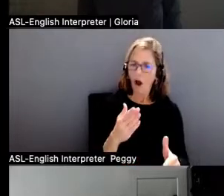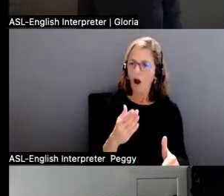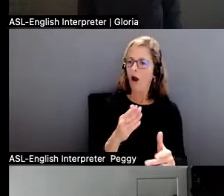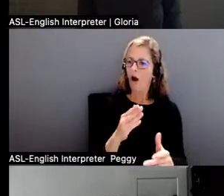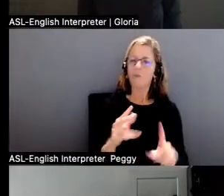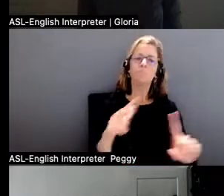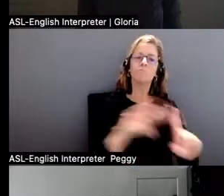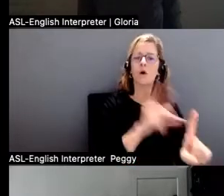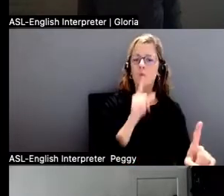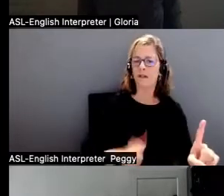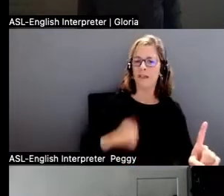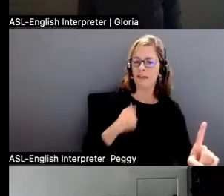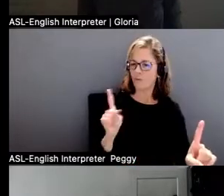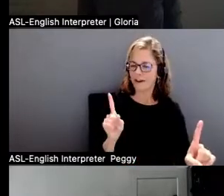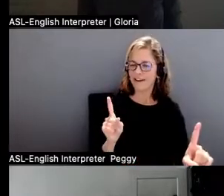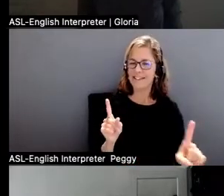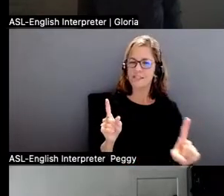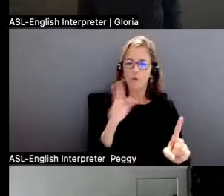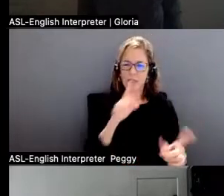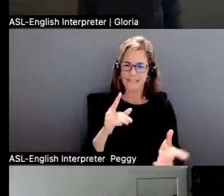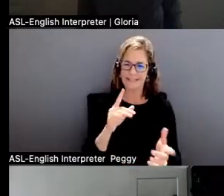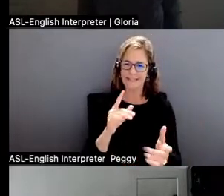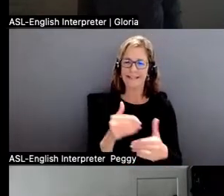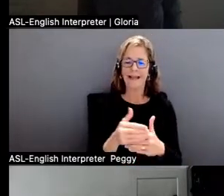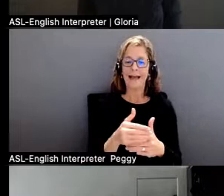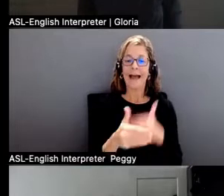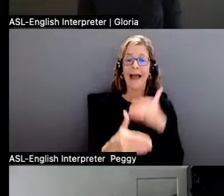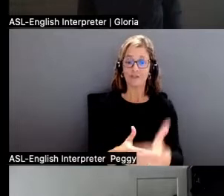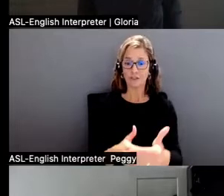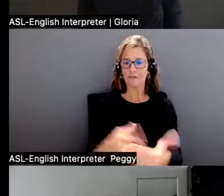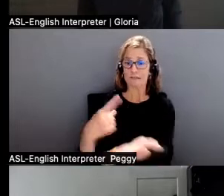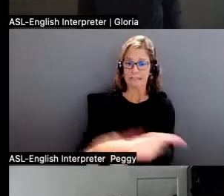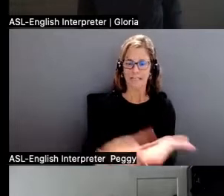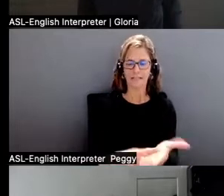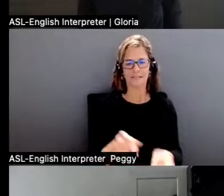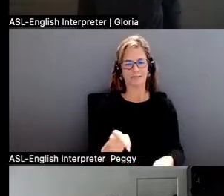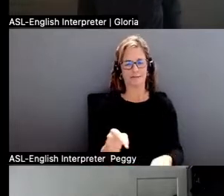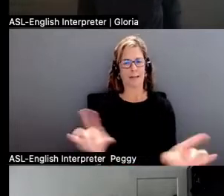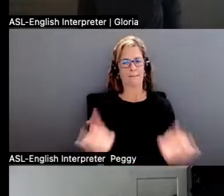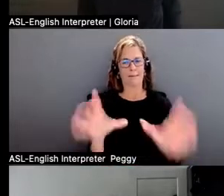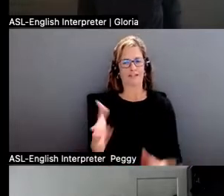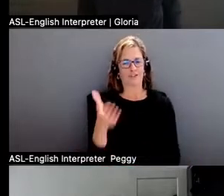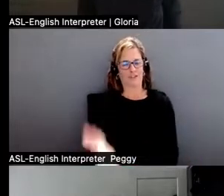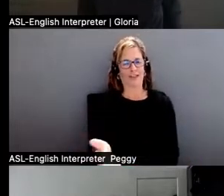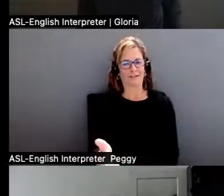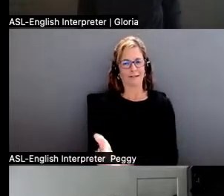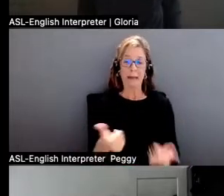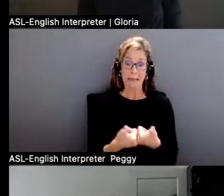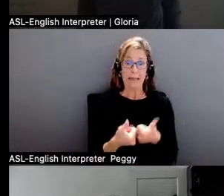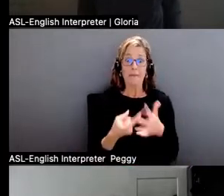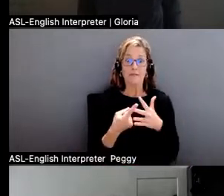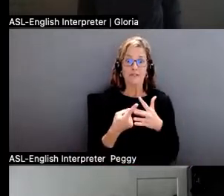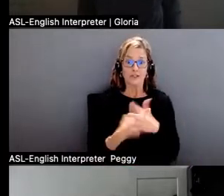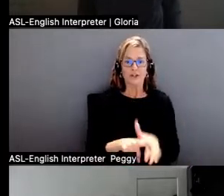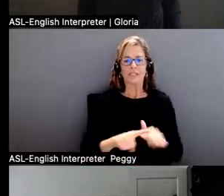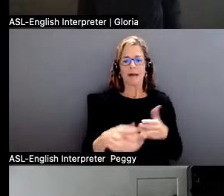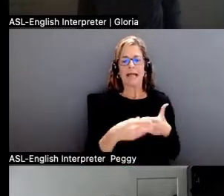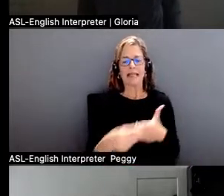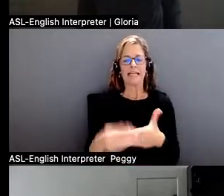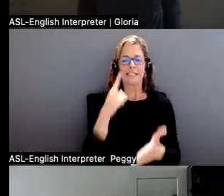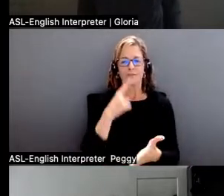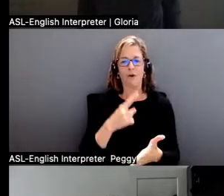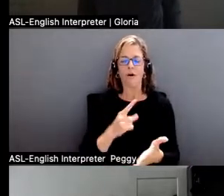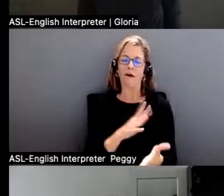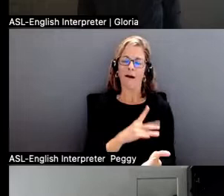happens. So as you can see on the screen, the Game Changer curriculum I talked about suggests a different game,